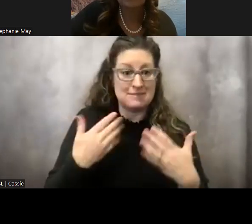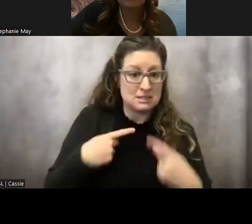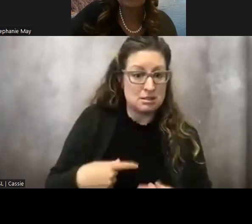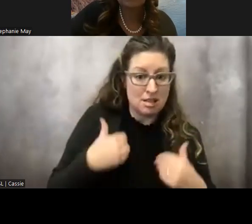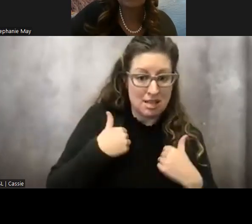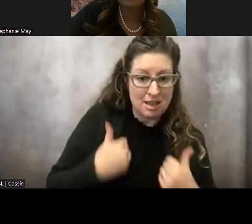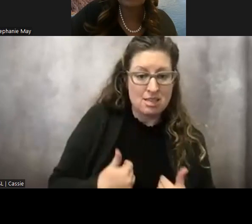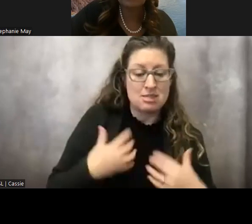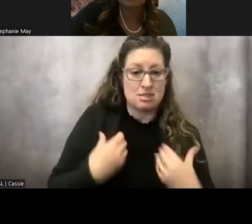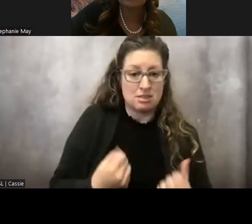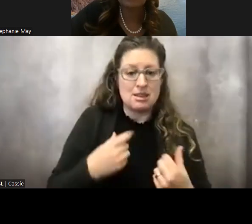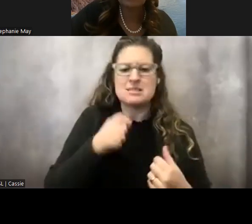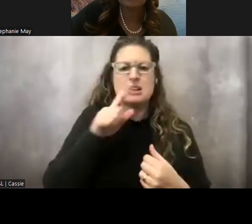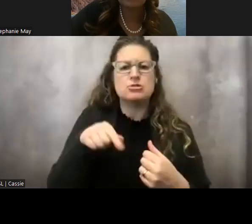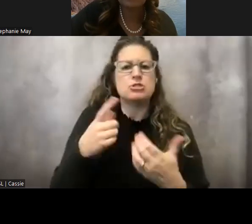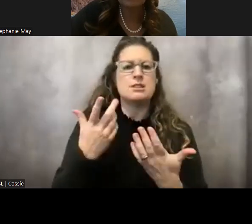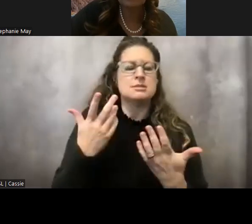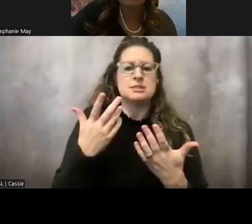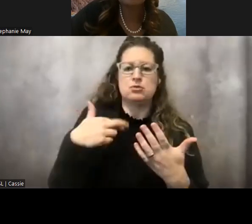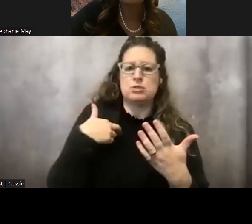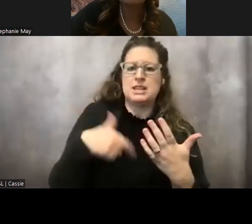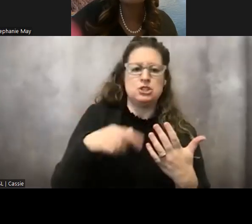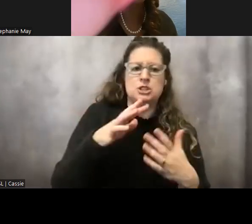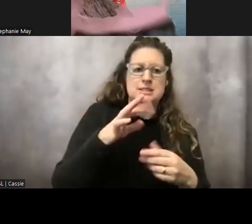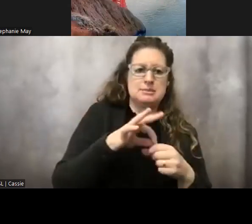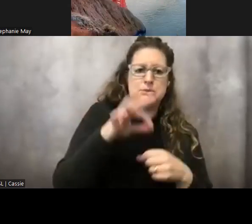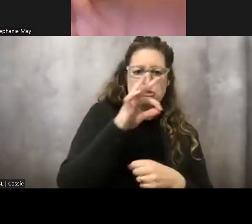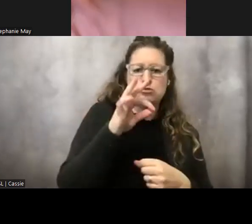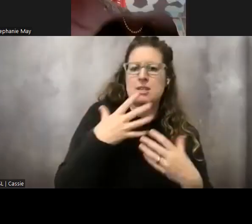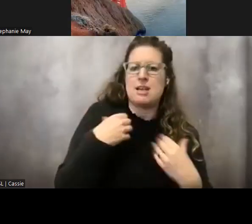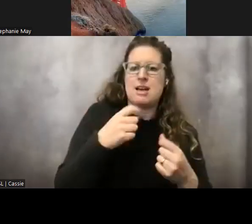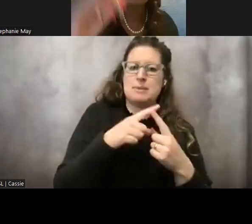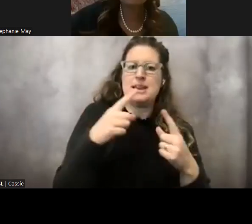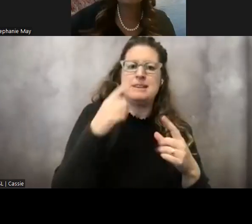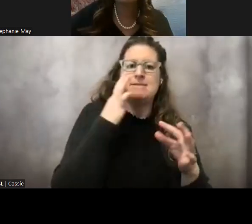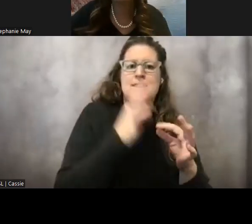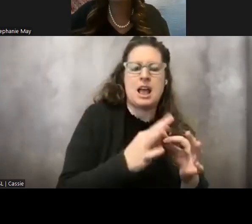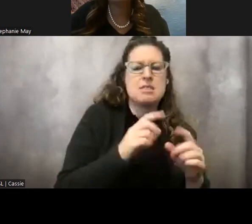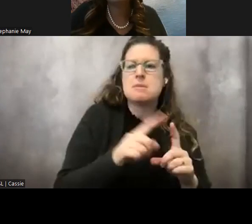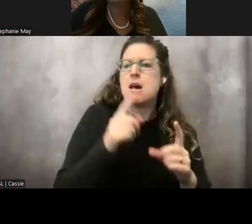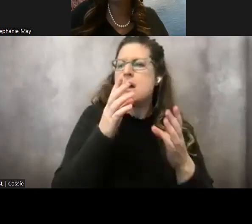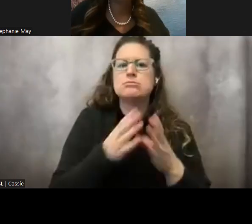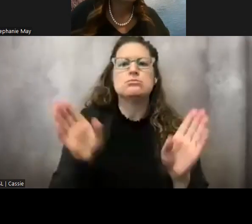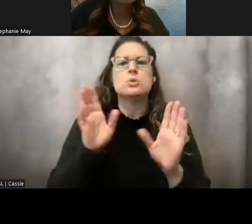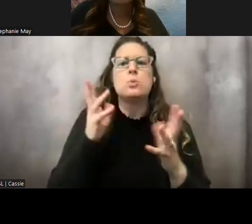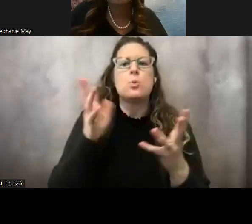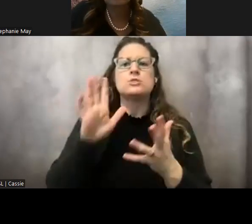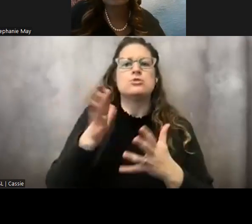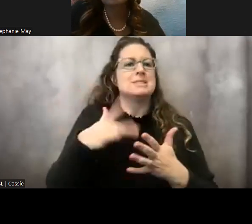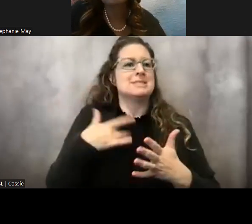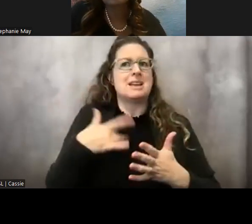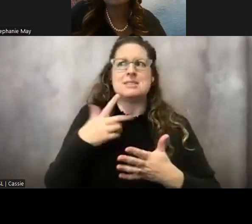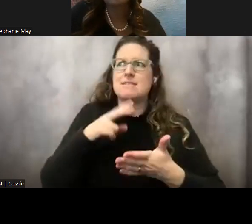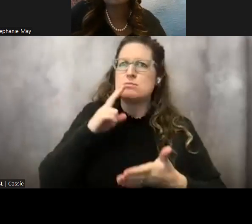in the context of a faith, but what is my connection to this world? What is my sense of meaning and purpose? And so for some